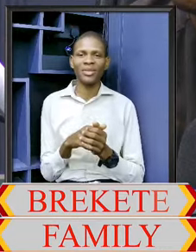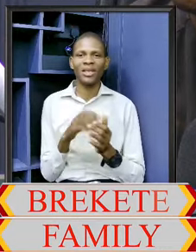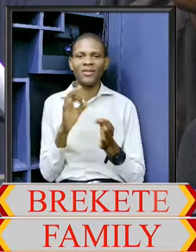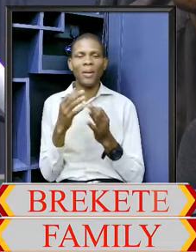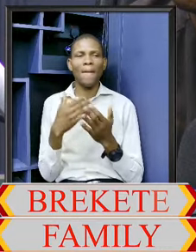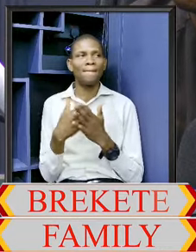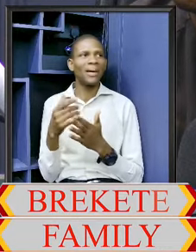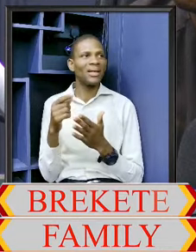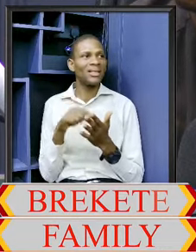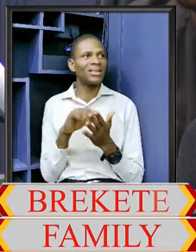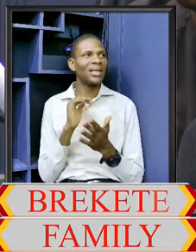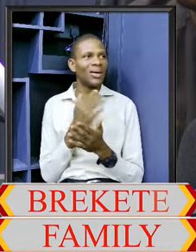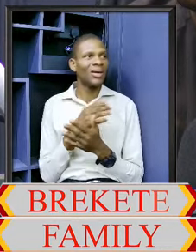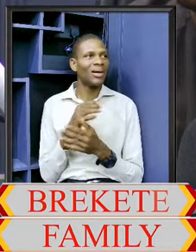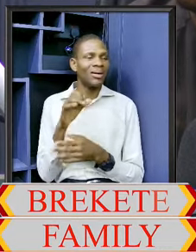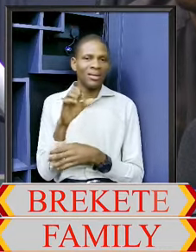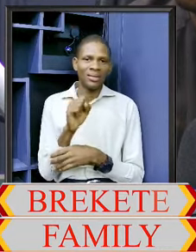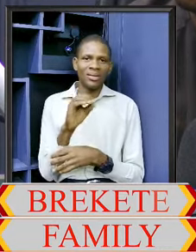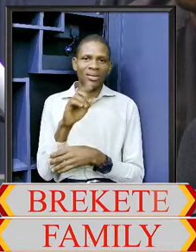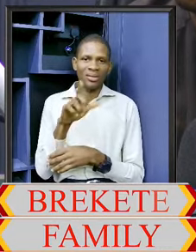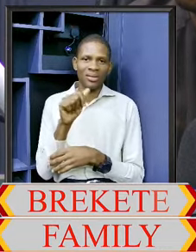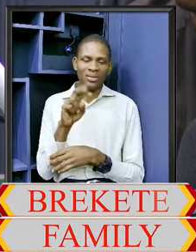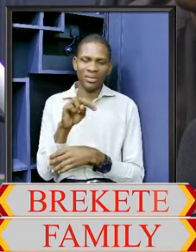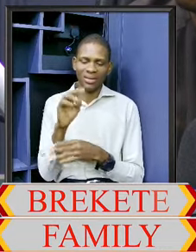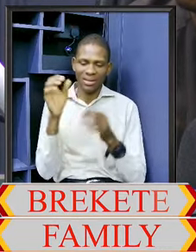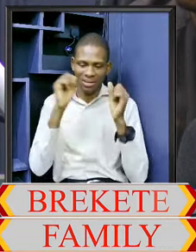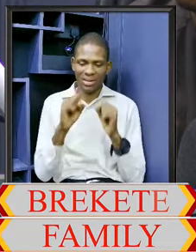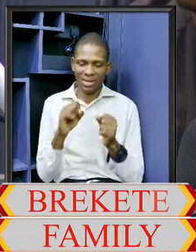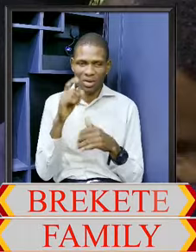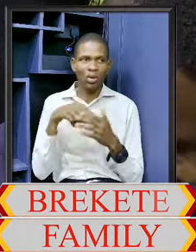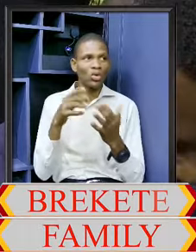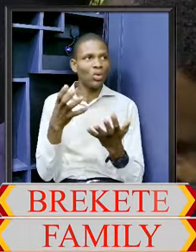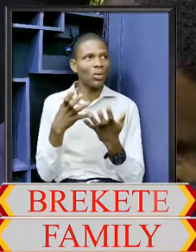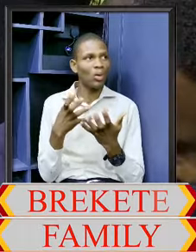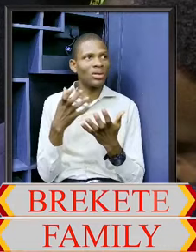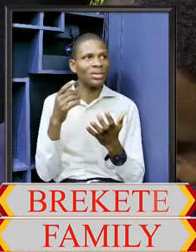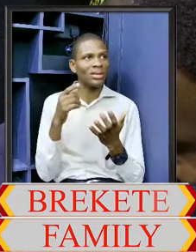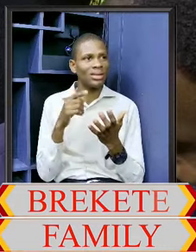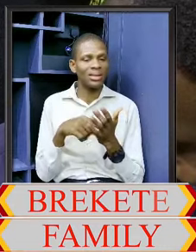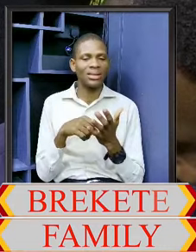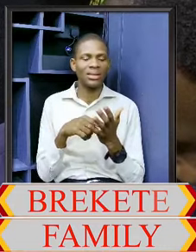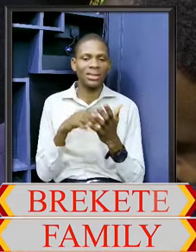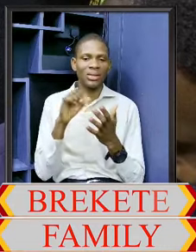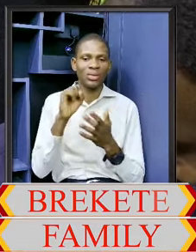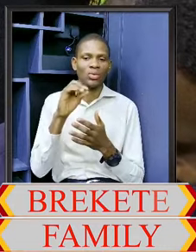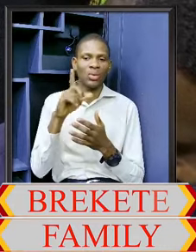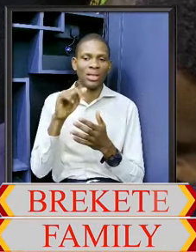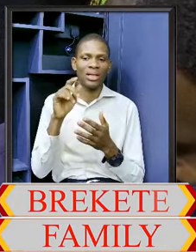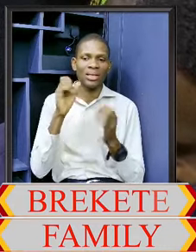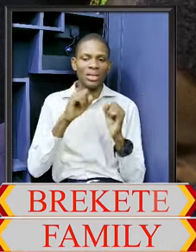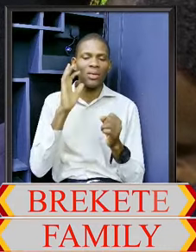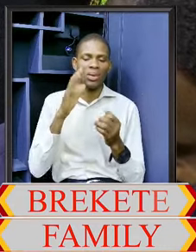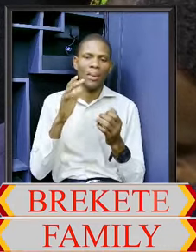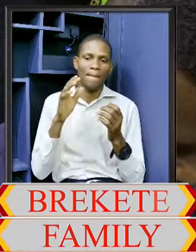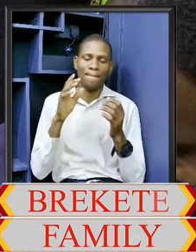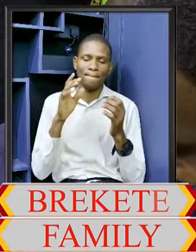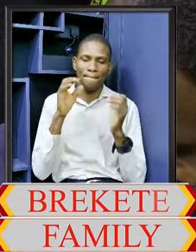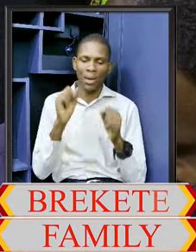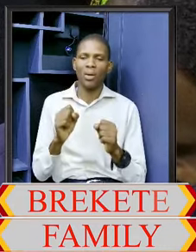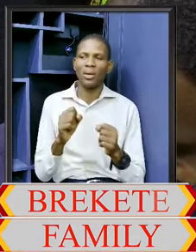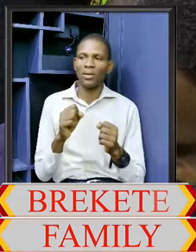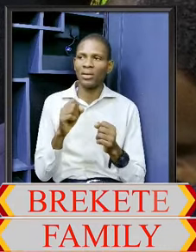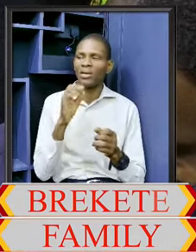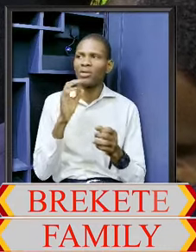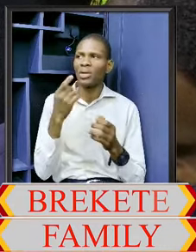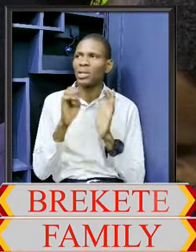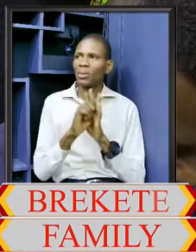If you buy this our solar system, now we get now what you want. This solar system go power for you. Say now you want buy, you want and say me